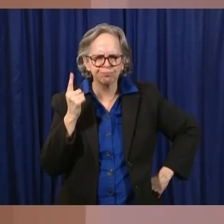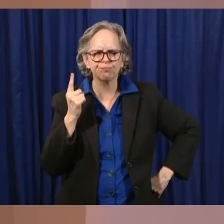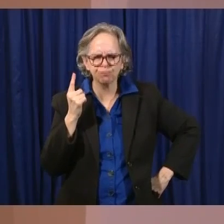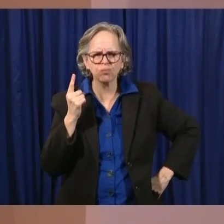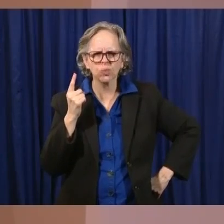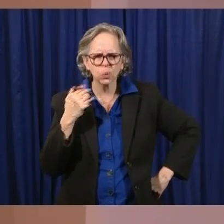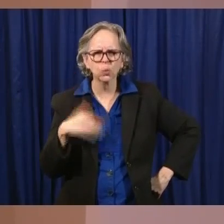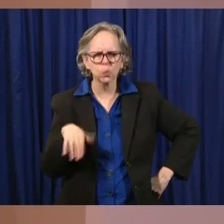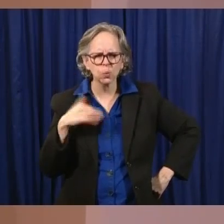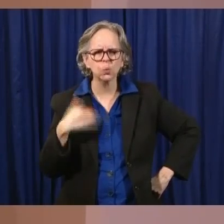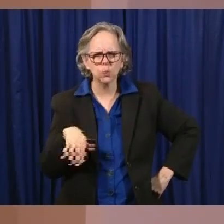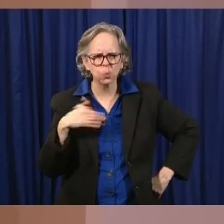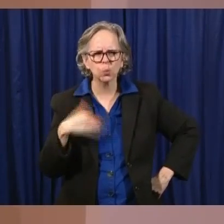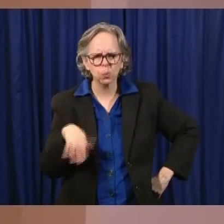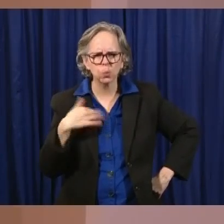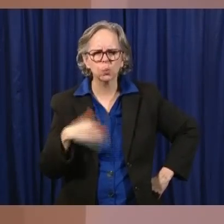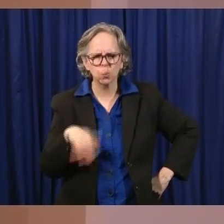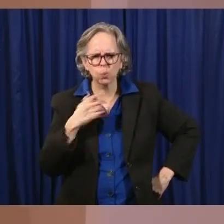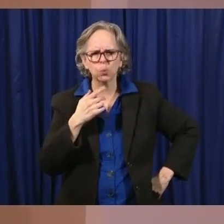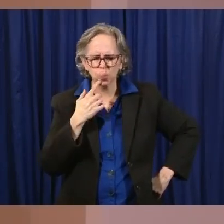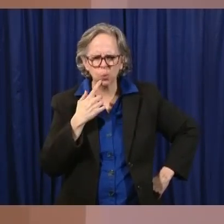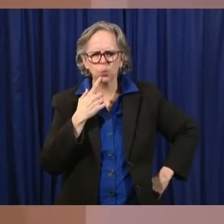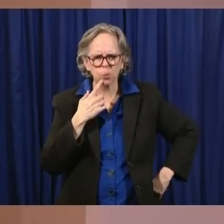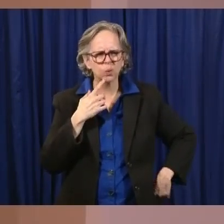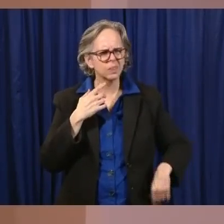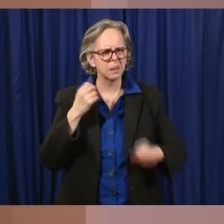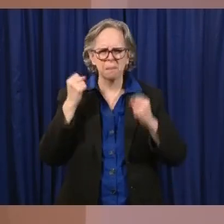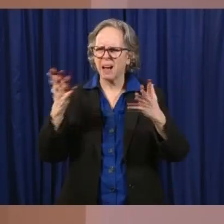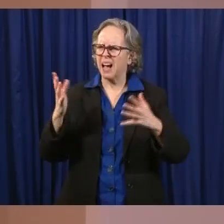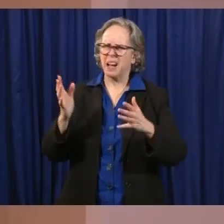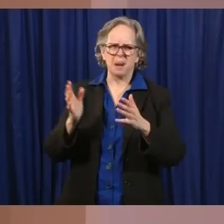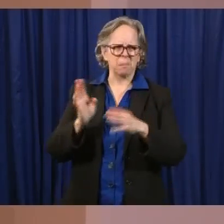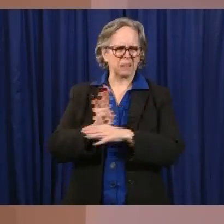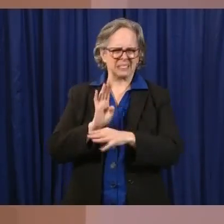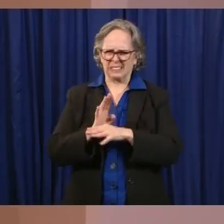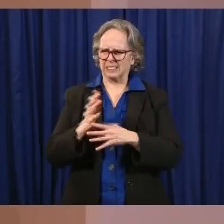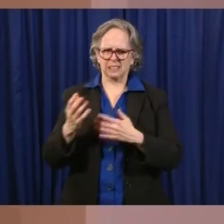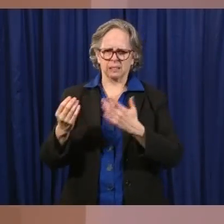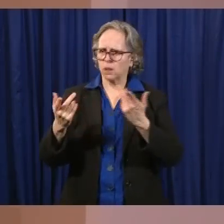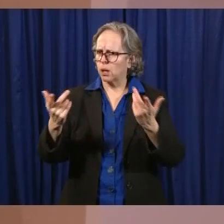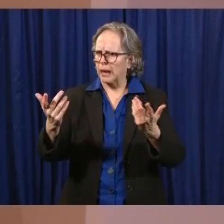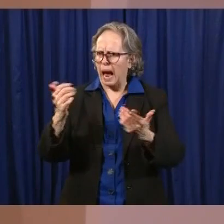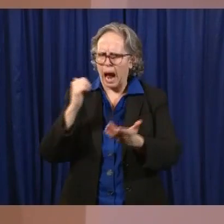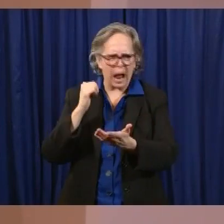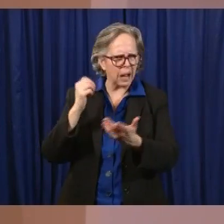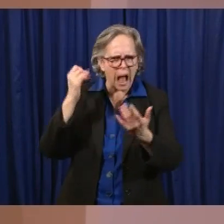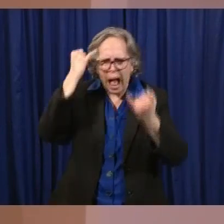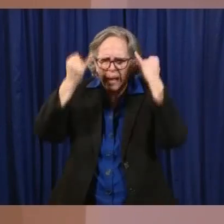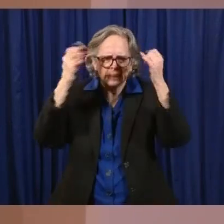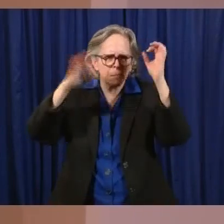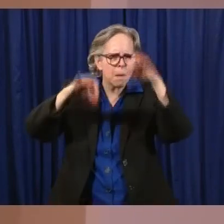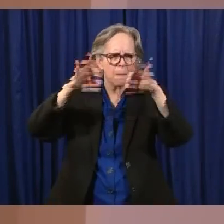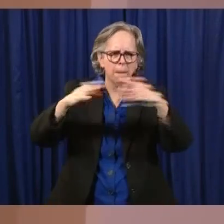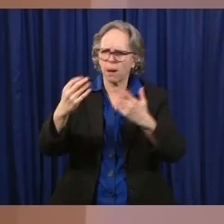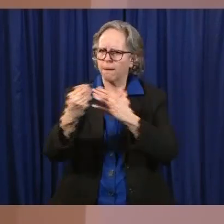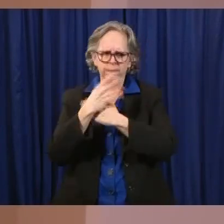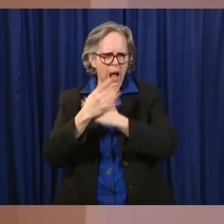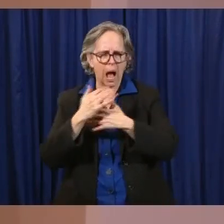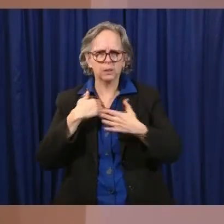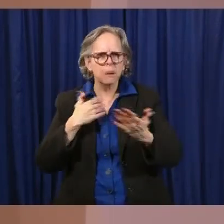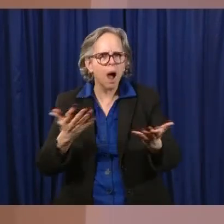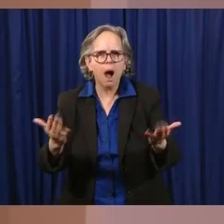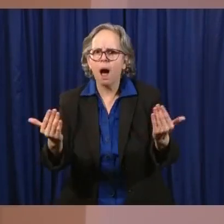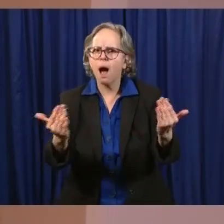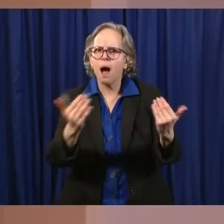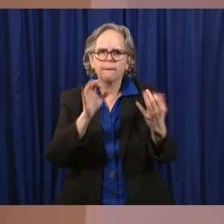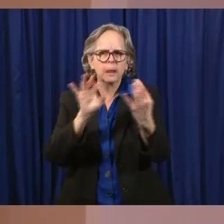are taking the advice of businesses too. We want to hear what they have to say. That there are many people who care